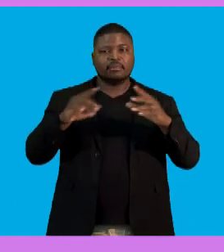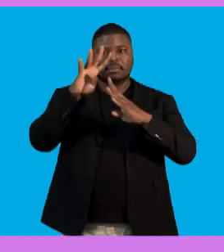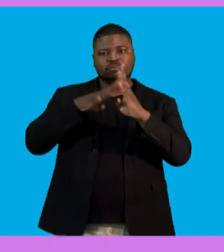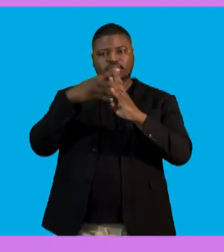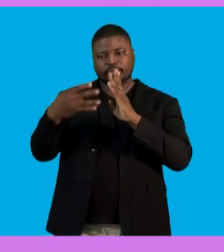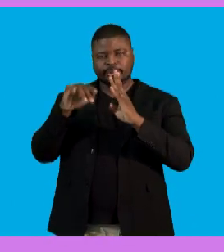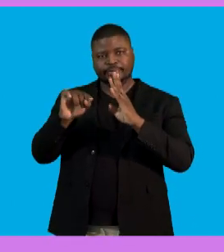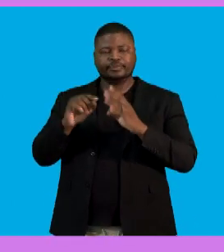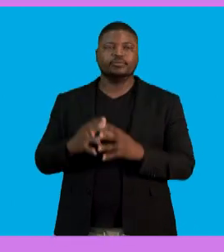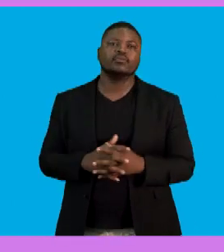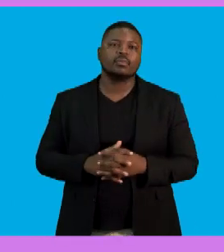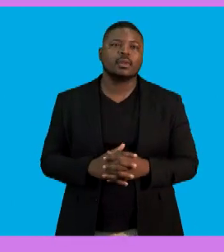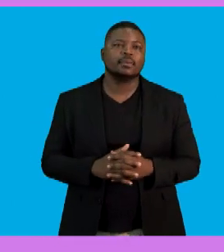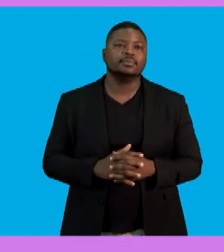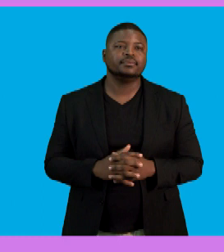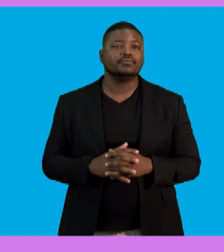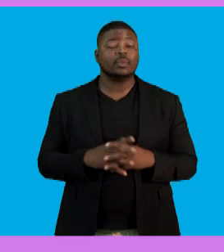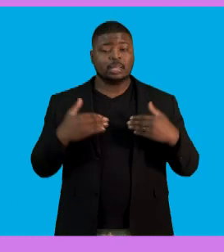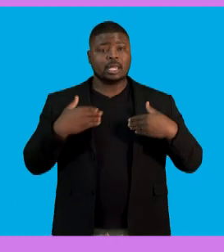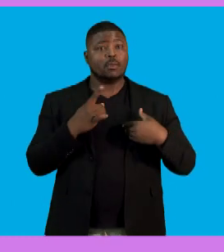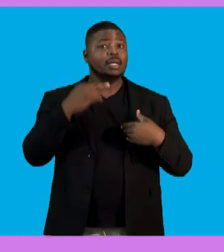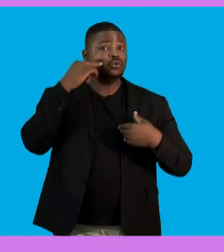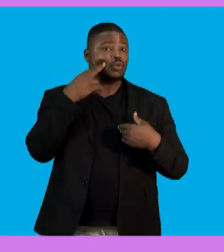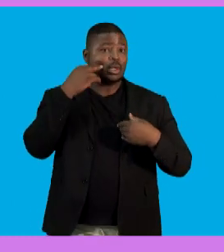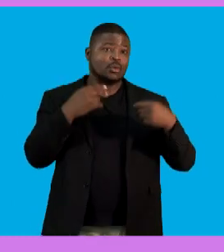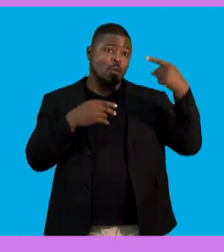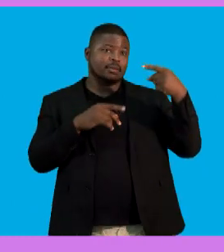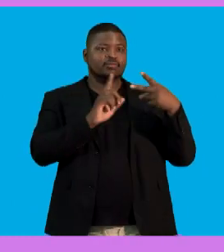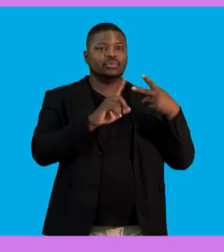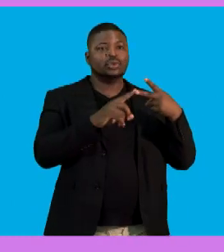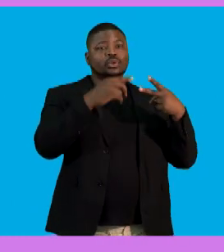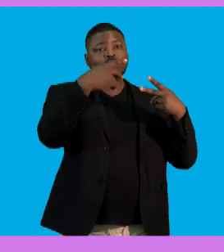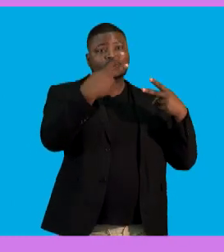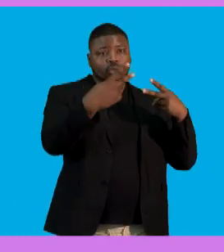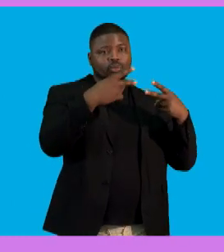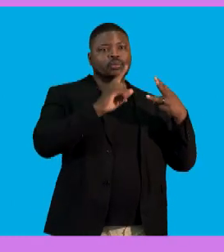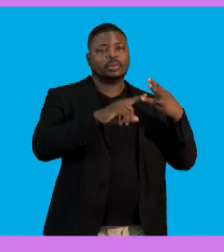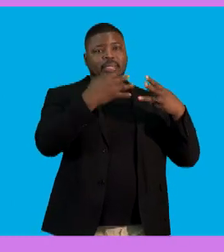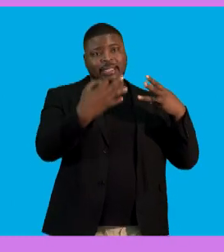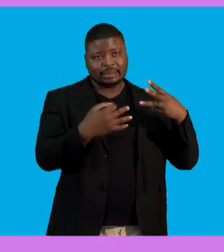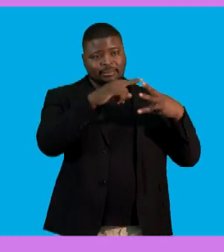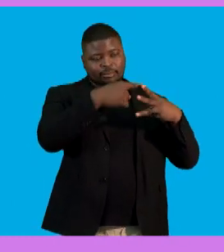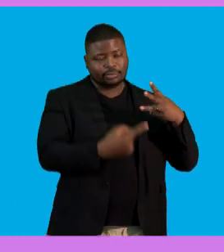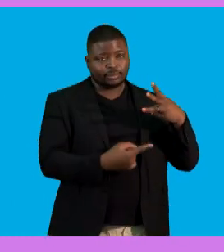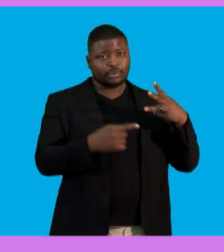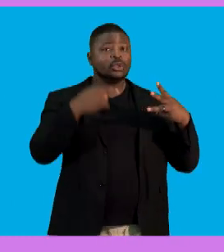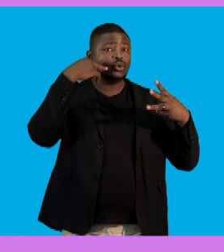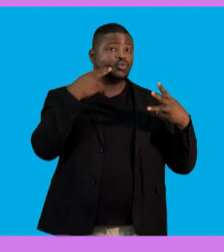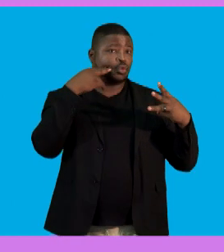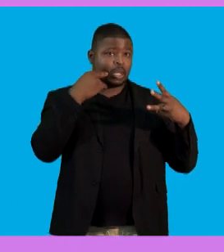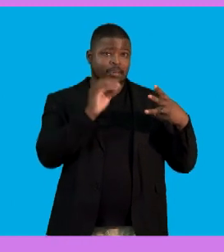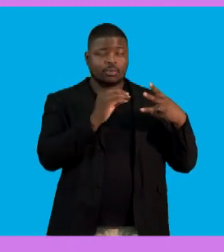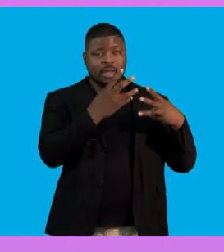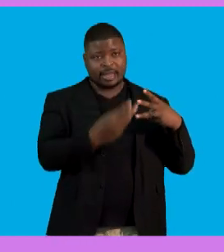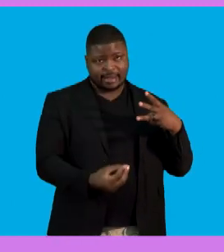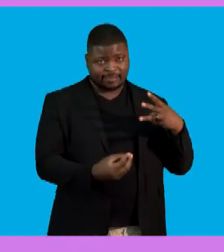do. We start with chocolate 1, chocolate 2, chocolate 3. Those are the headings of all of